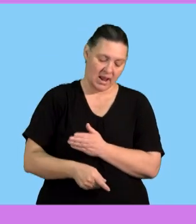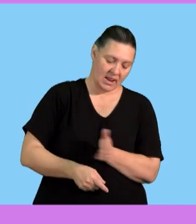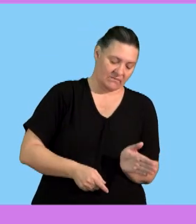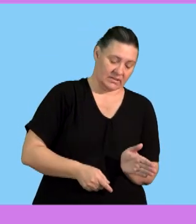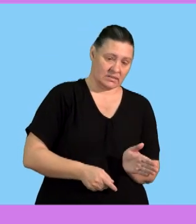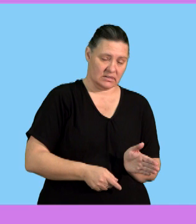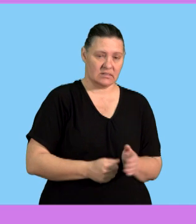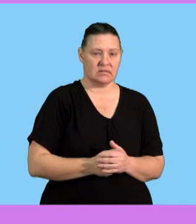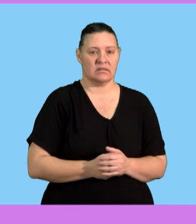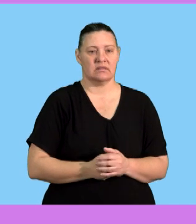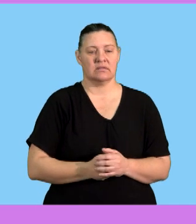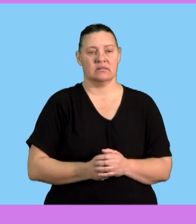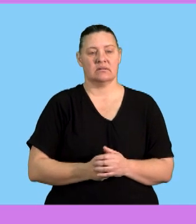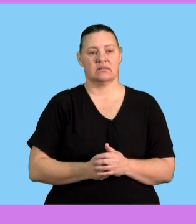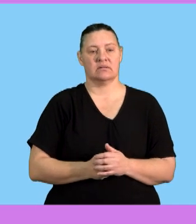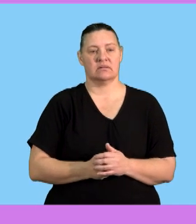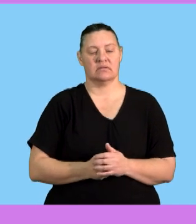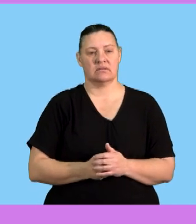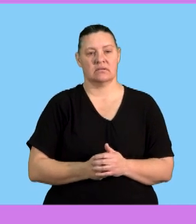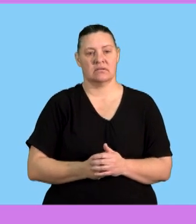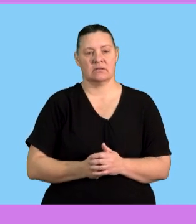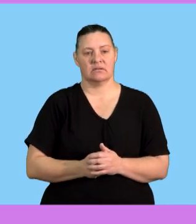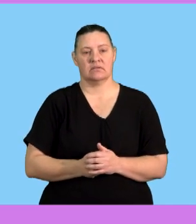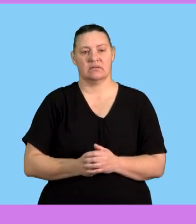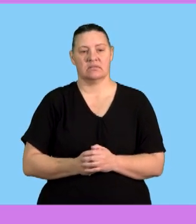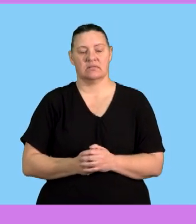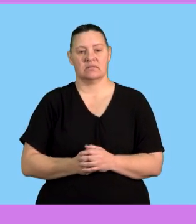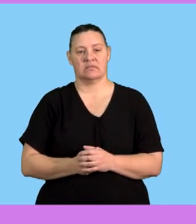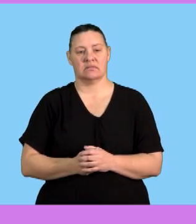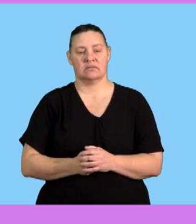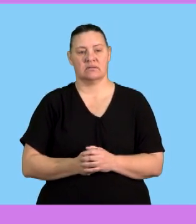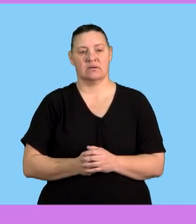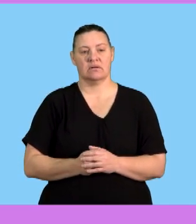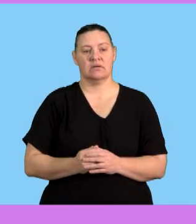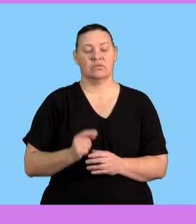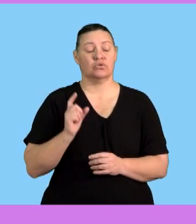So now moving from Port Elizabeth, we are going to off-ramp towards